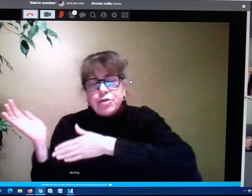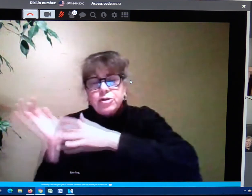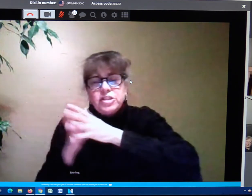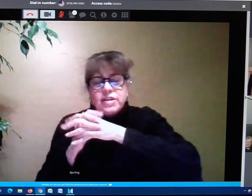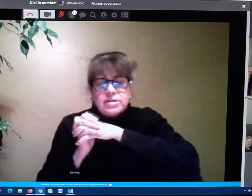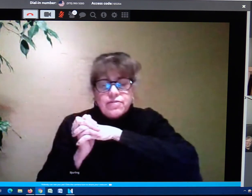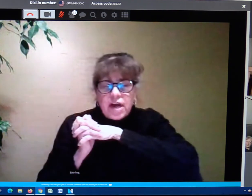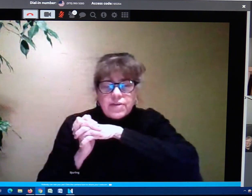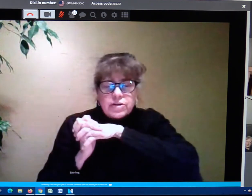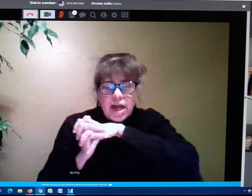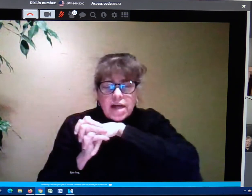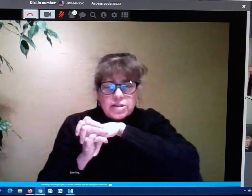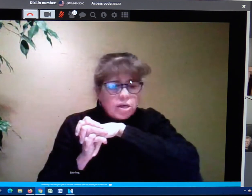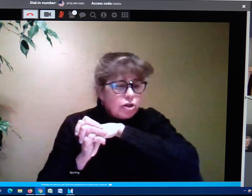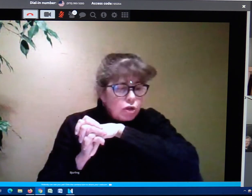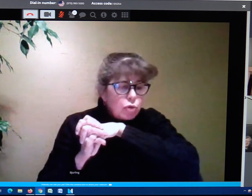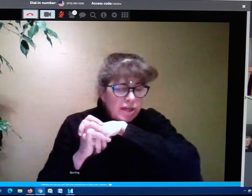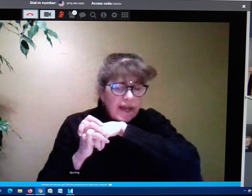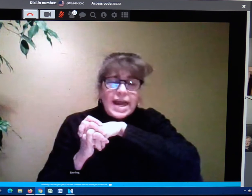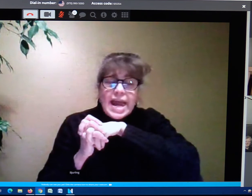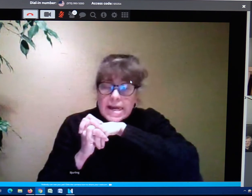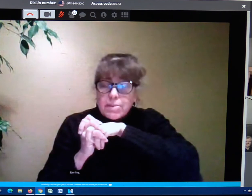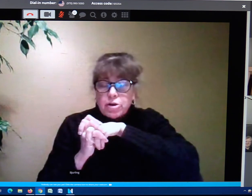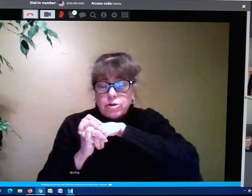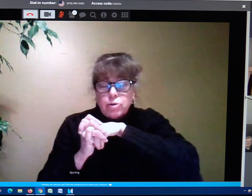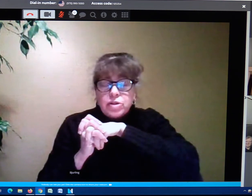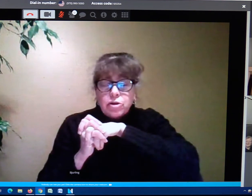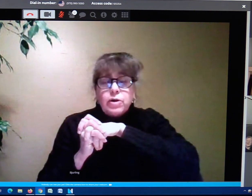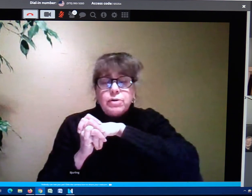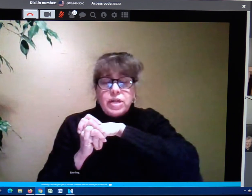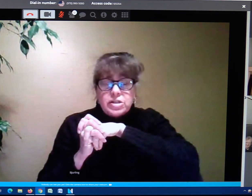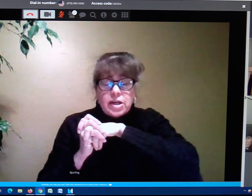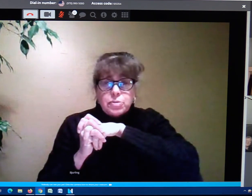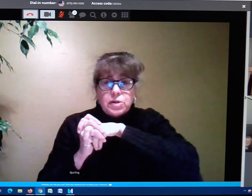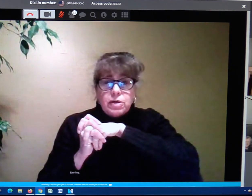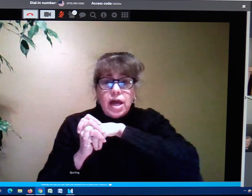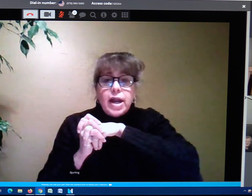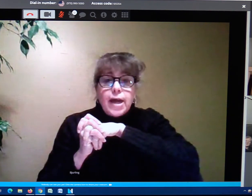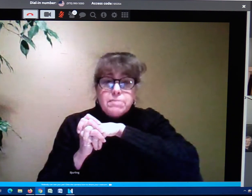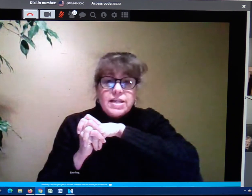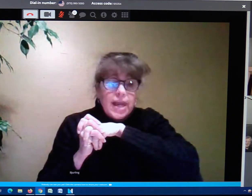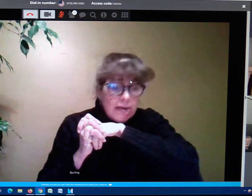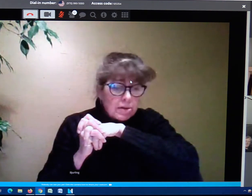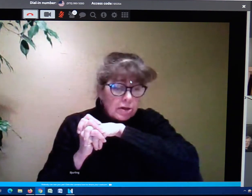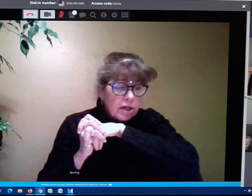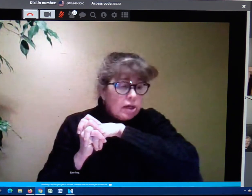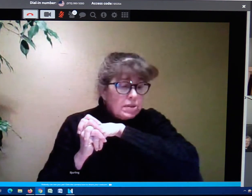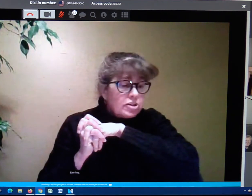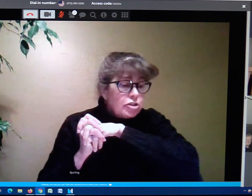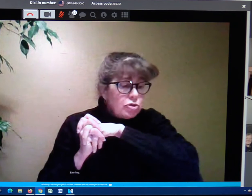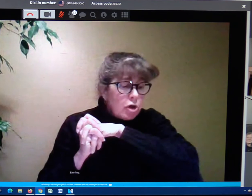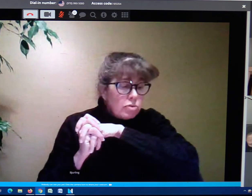going over the 13,500 gallons, you get hammered with the current rate schedule. And I mean